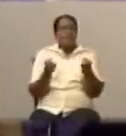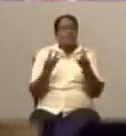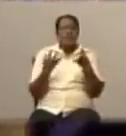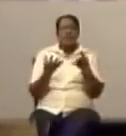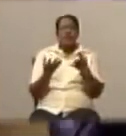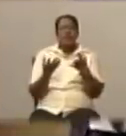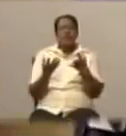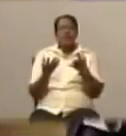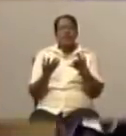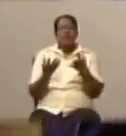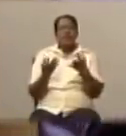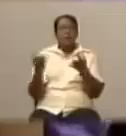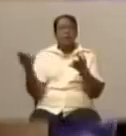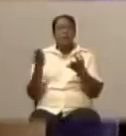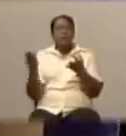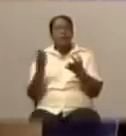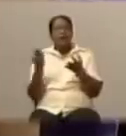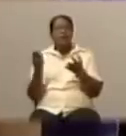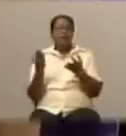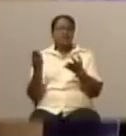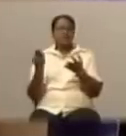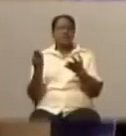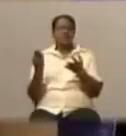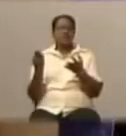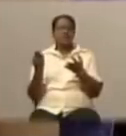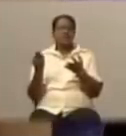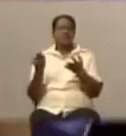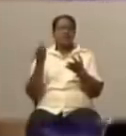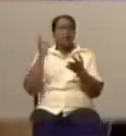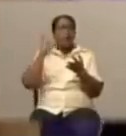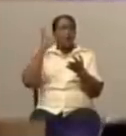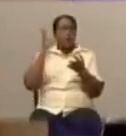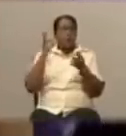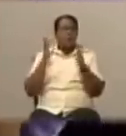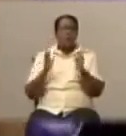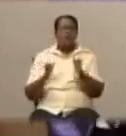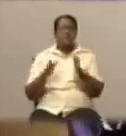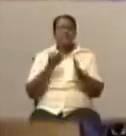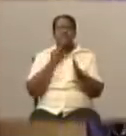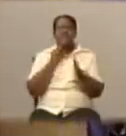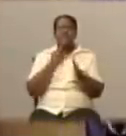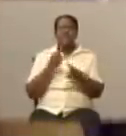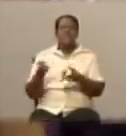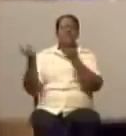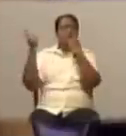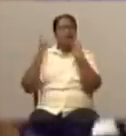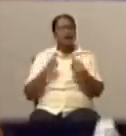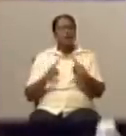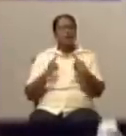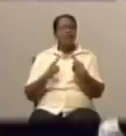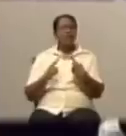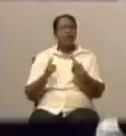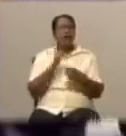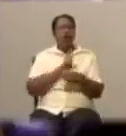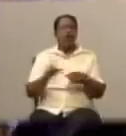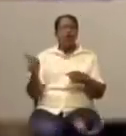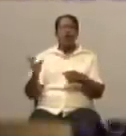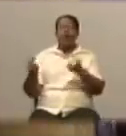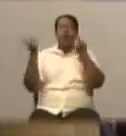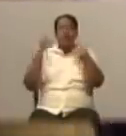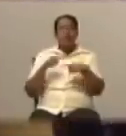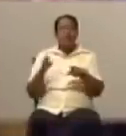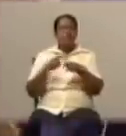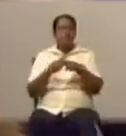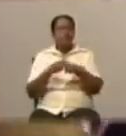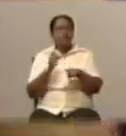preach a lot about the coming of the Lord, the fact that the coming of the Lord is, it will come very soon, or maybe